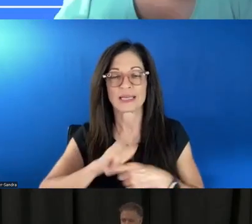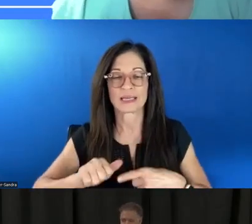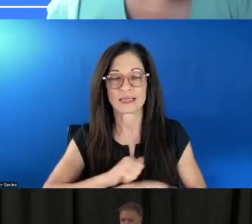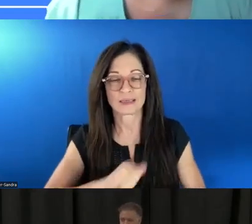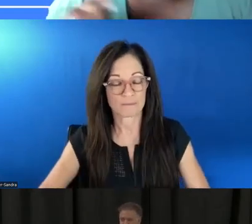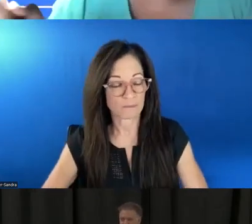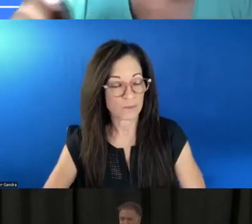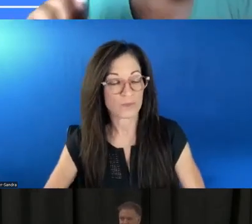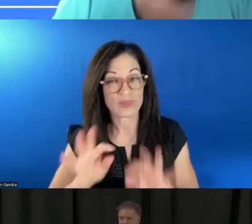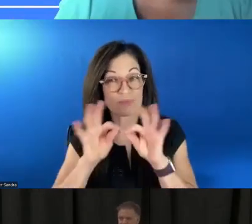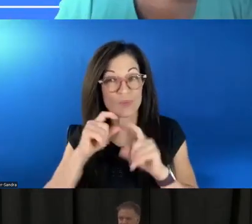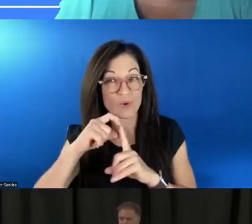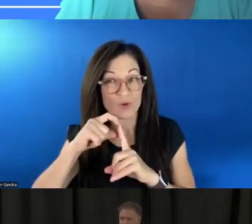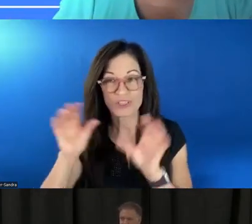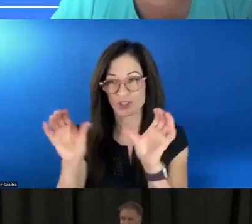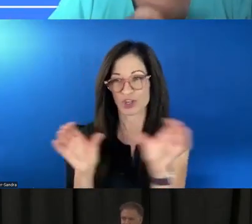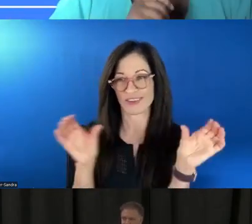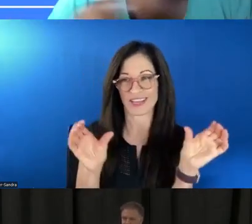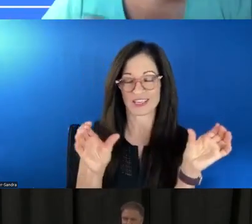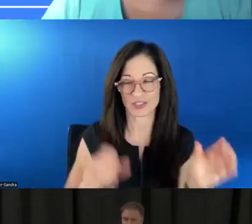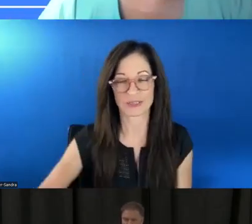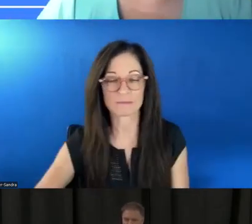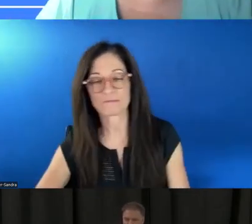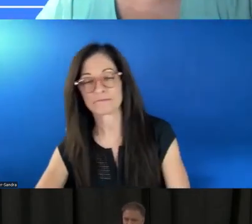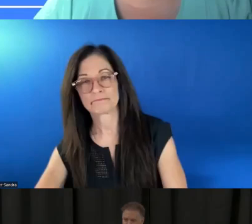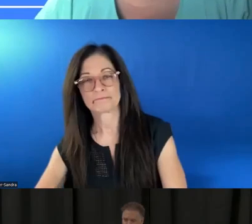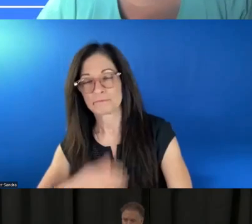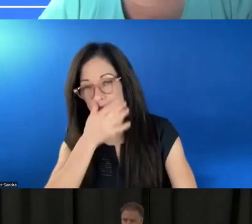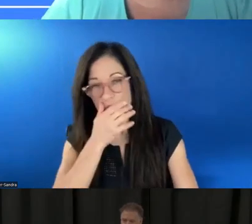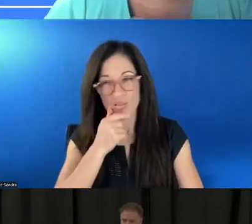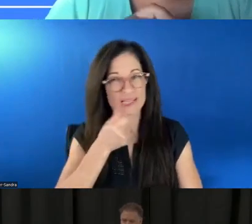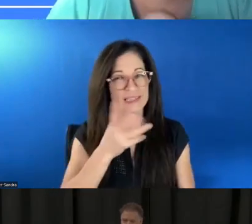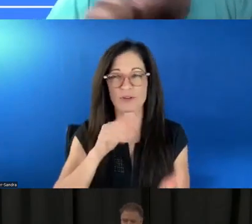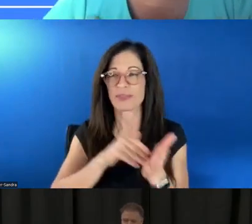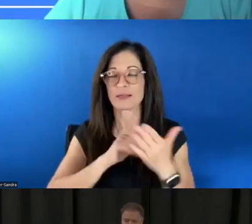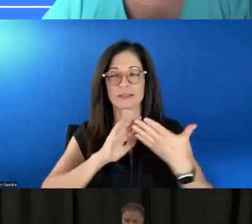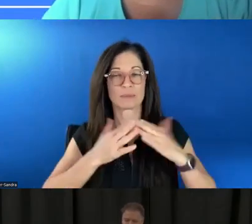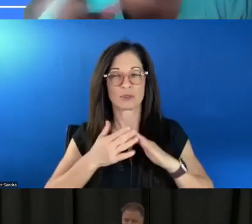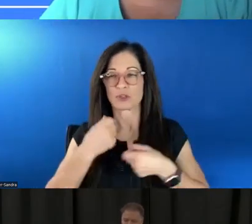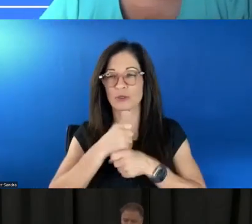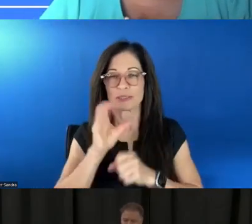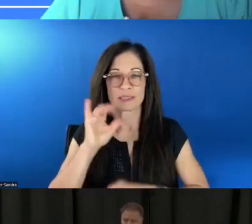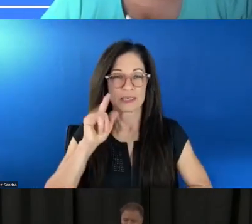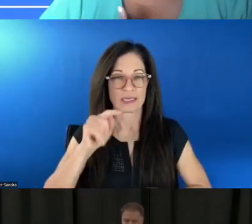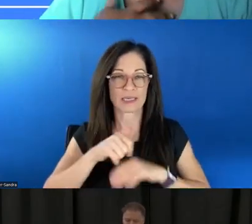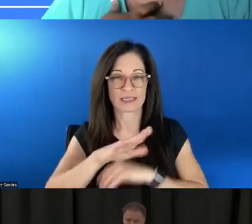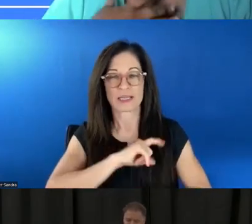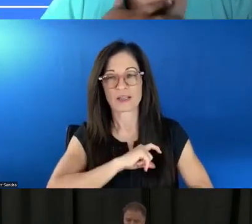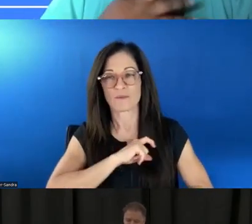the key word here was certification. Thousands of communities have created CIT to equip law enforcement to